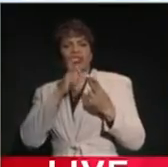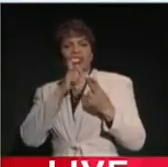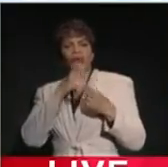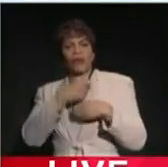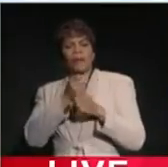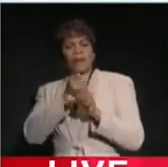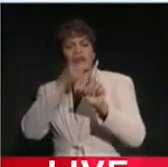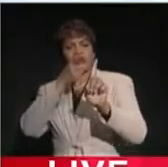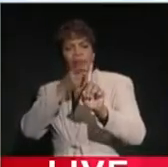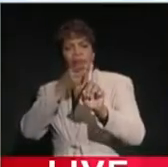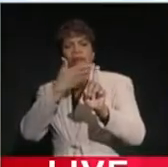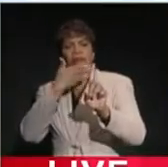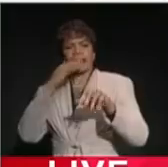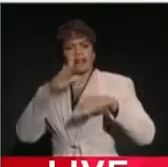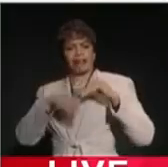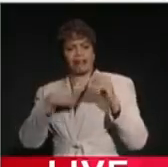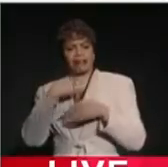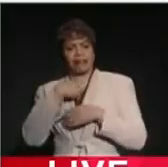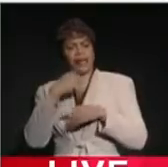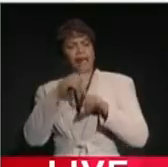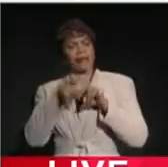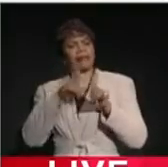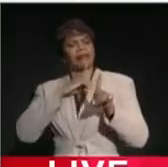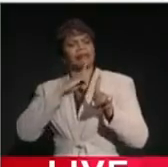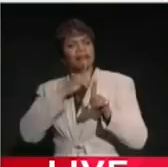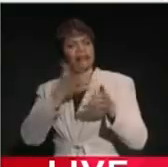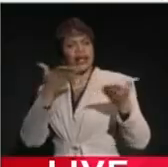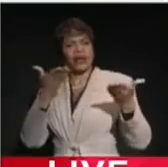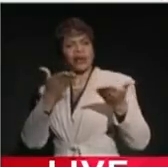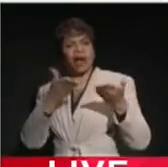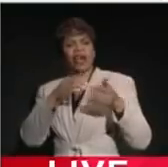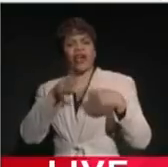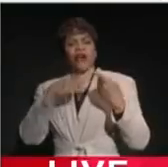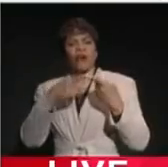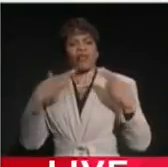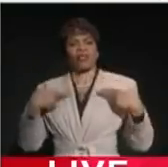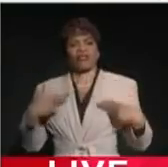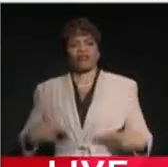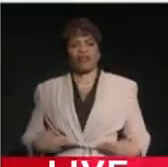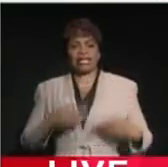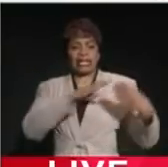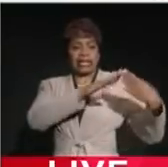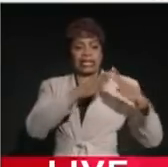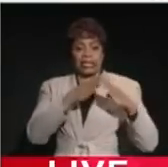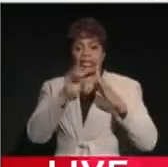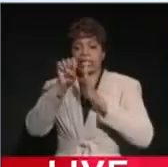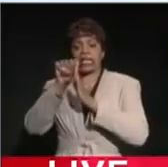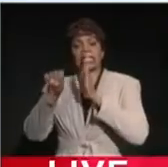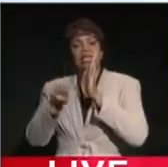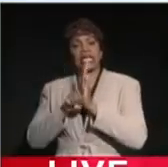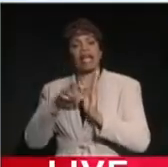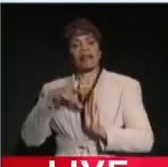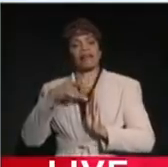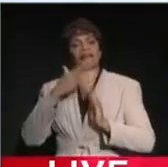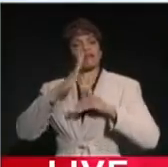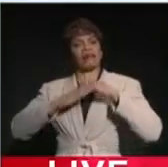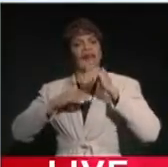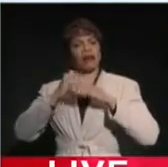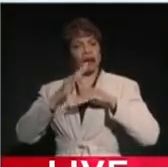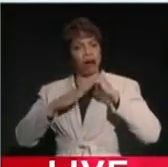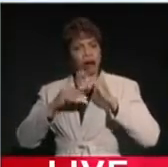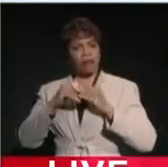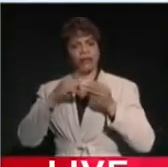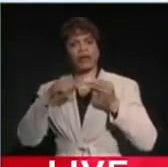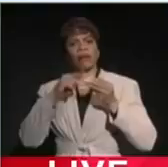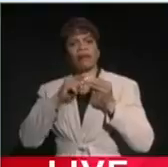better than I could. The reality is when residents in a city or a state feel comfortable